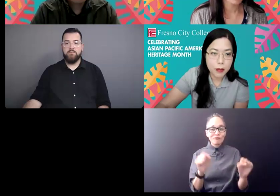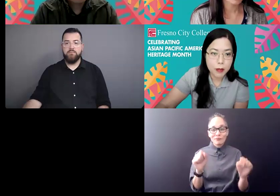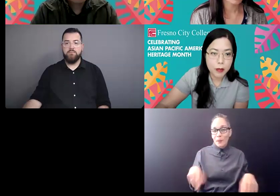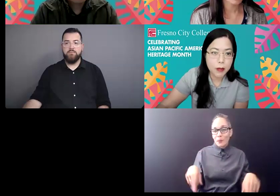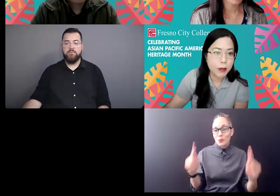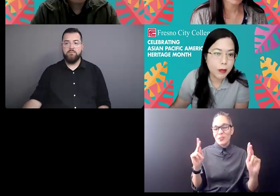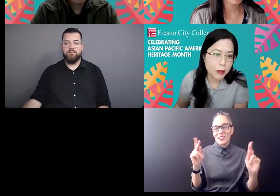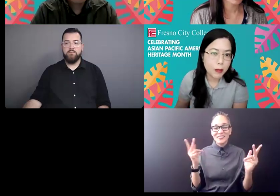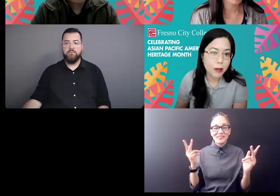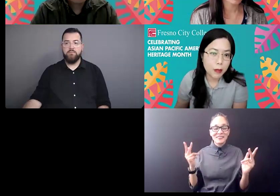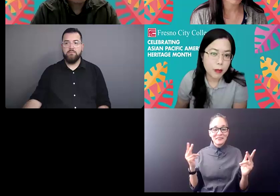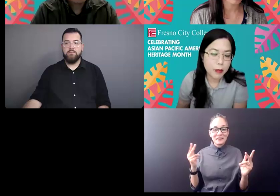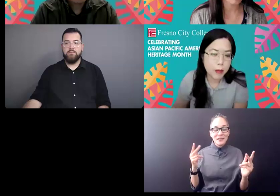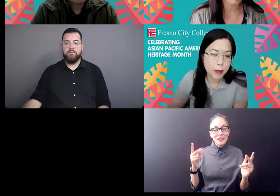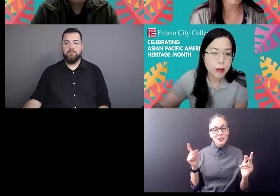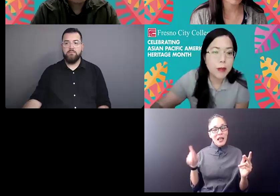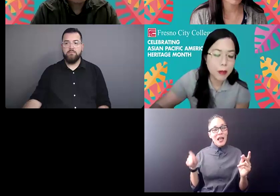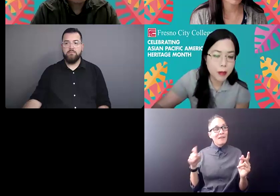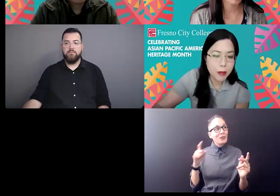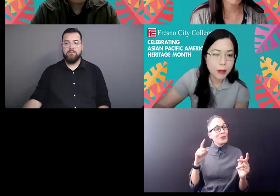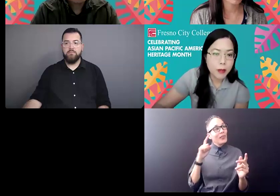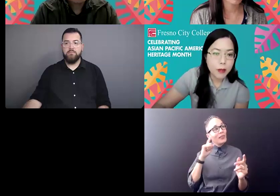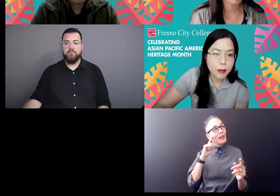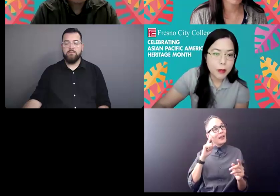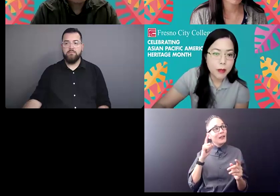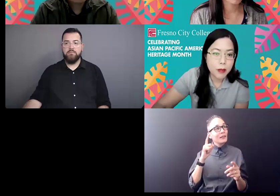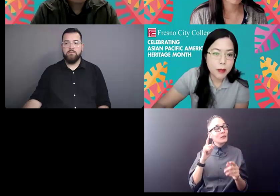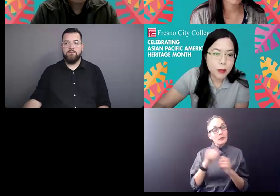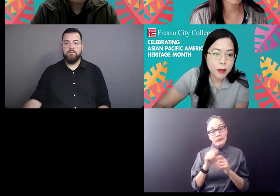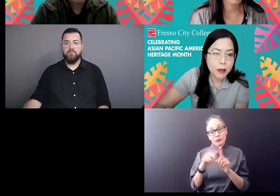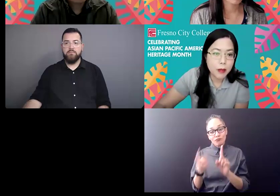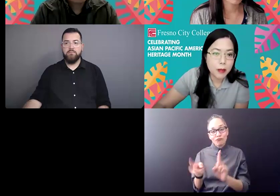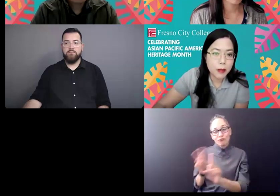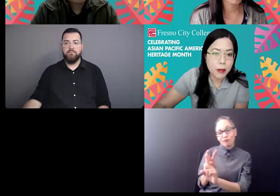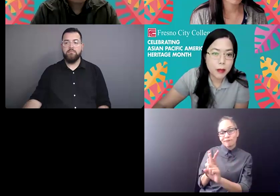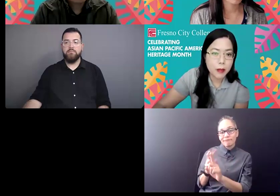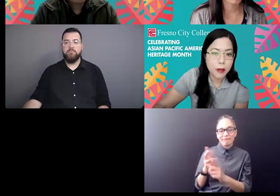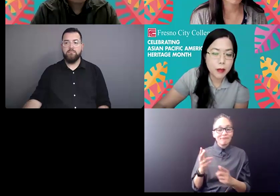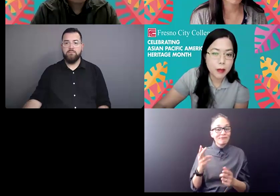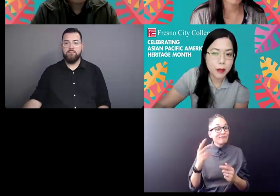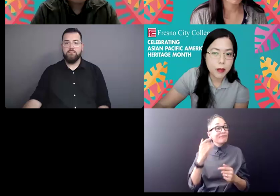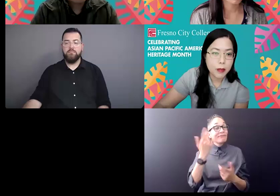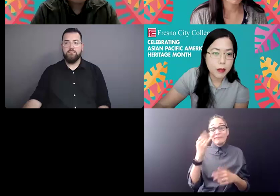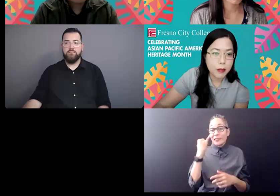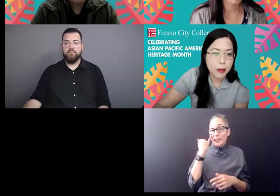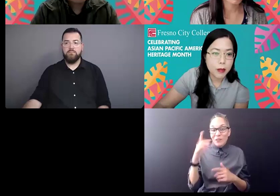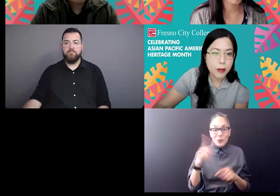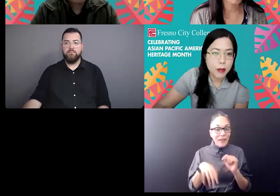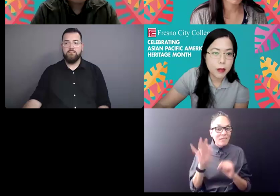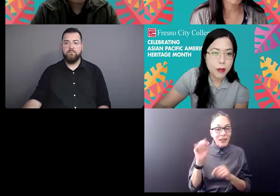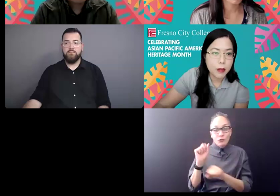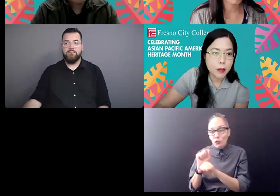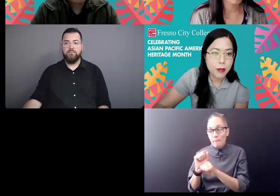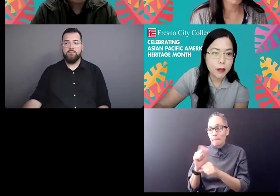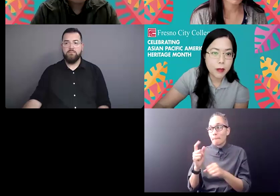just takes putting yourself in a different environment. And if you can't secure like a job or an internship or